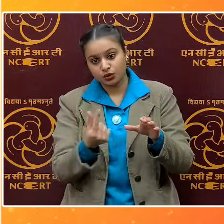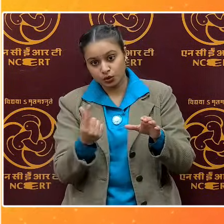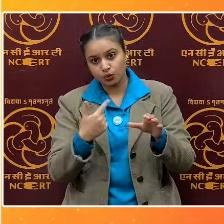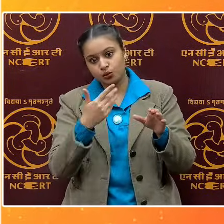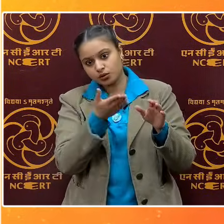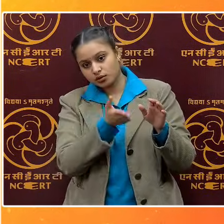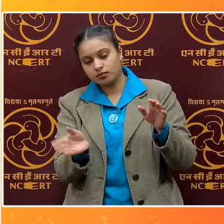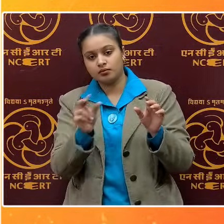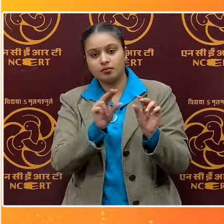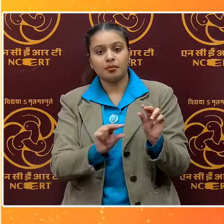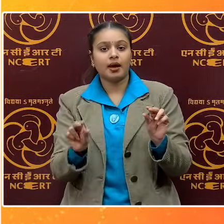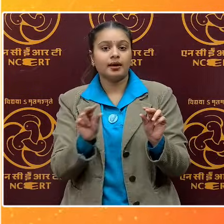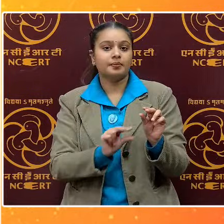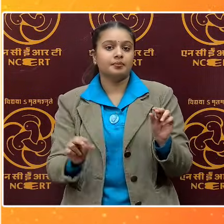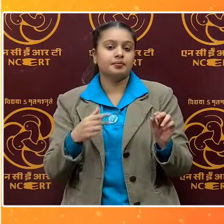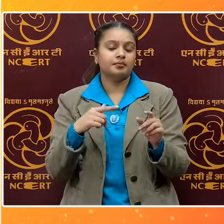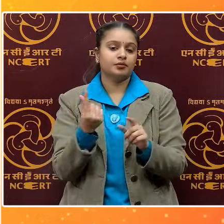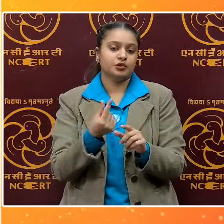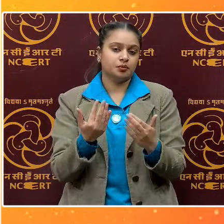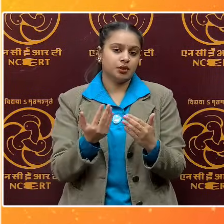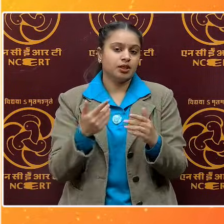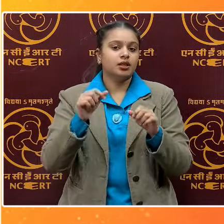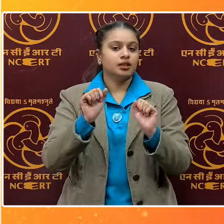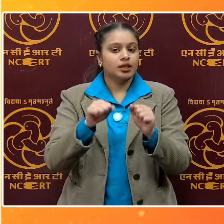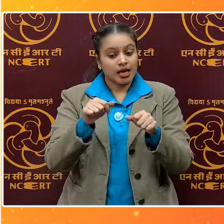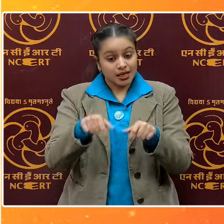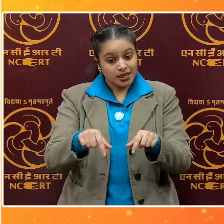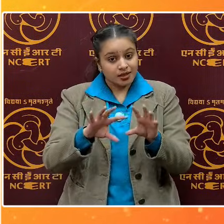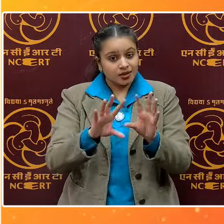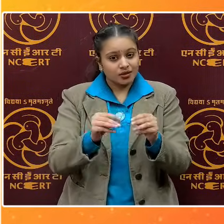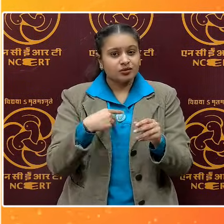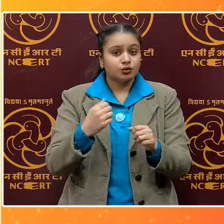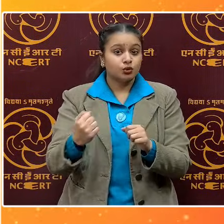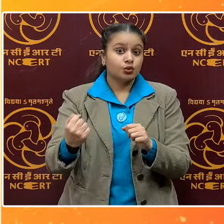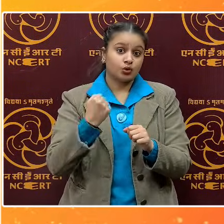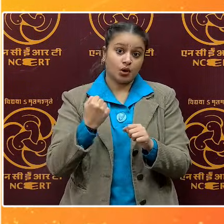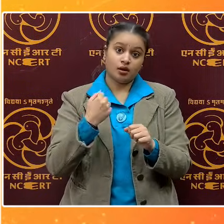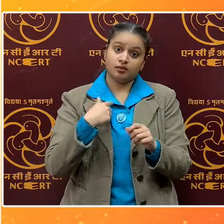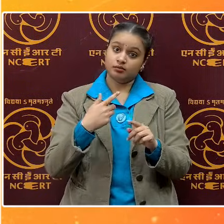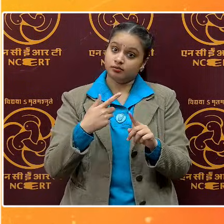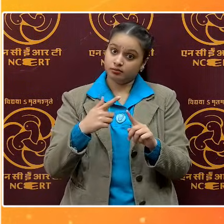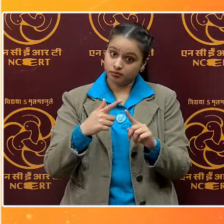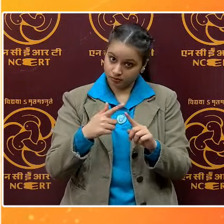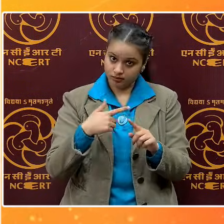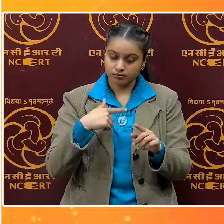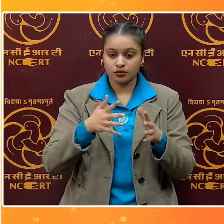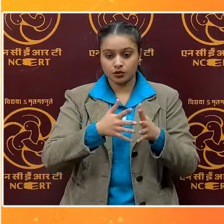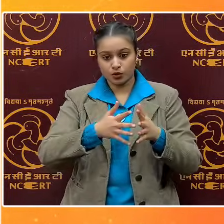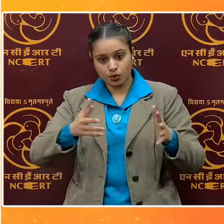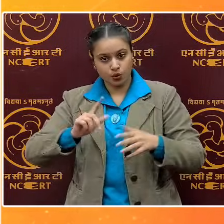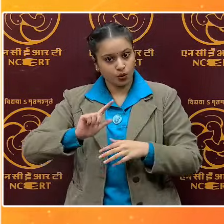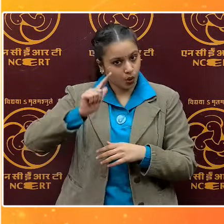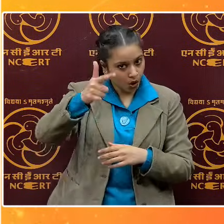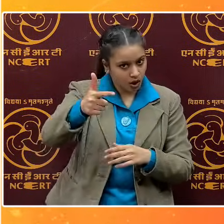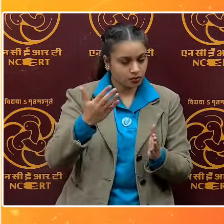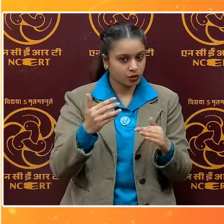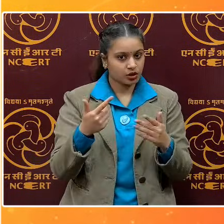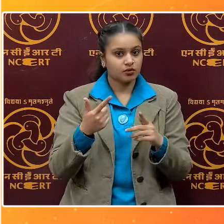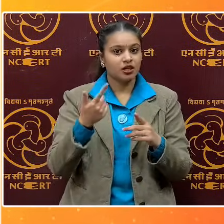it the from the water. pipes only. Yes. So, but these are very strong tanks. Yes, They are very long lasting because they are made